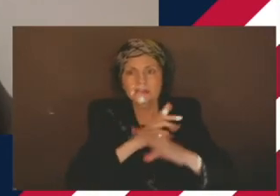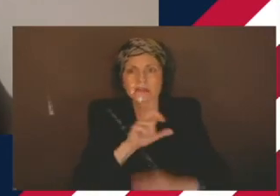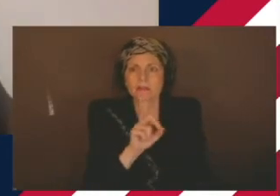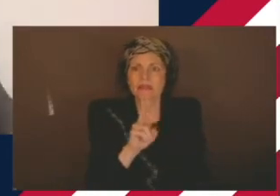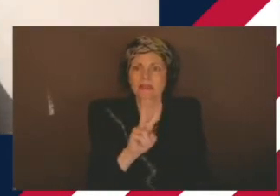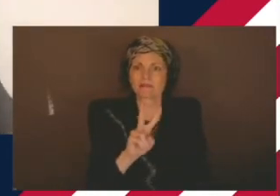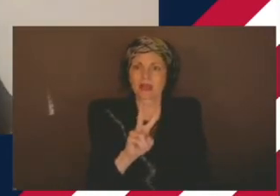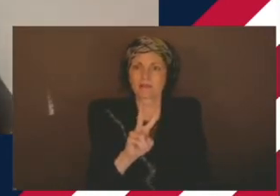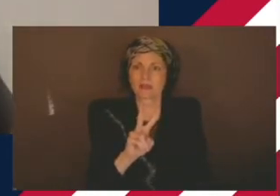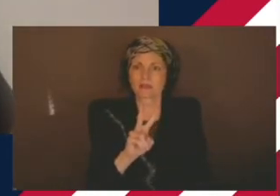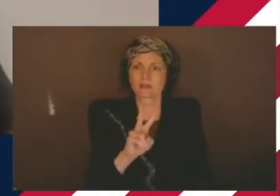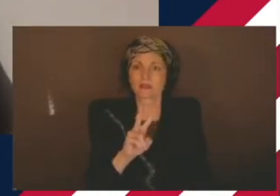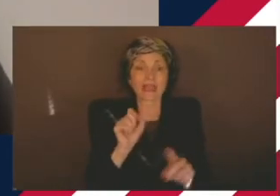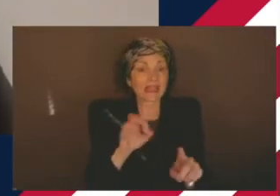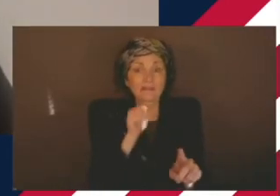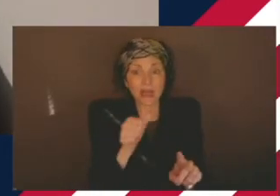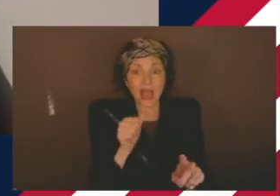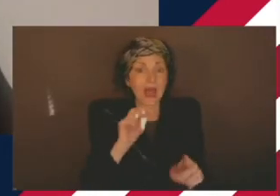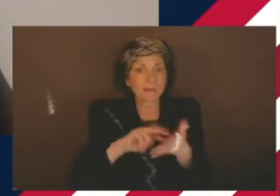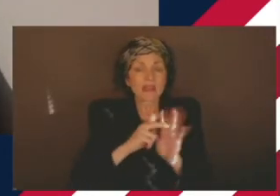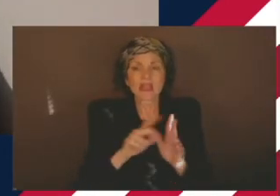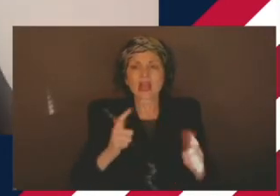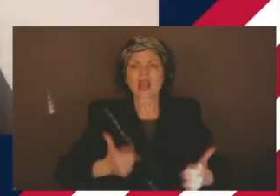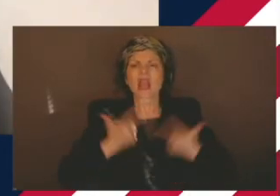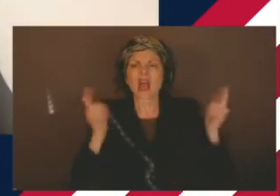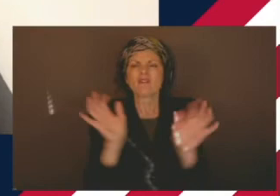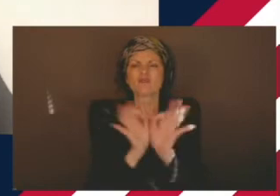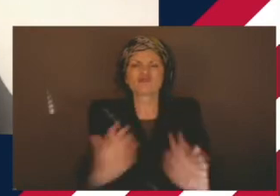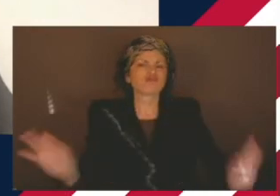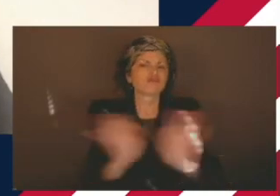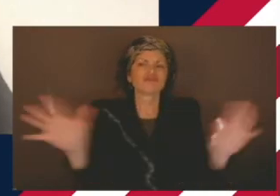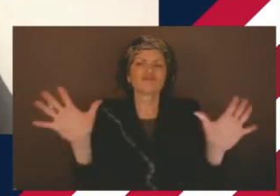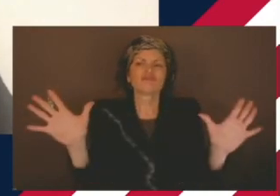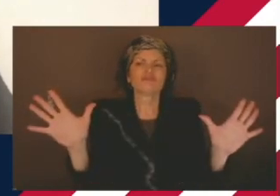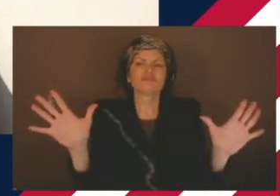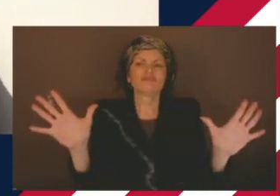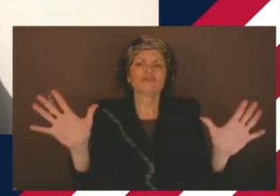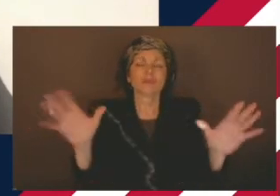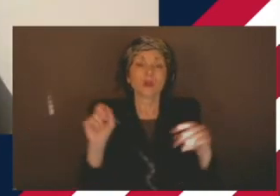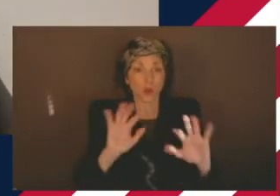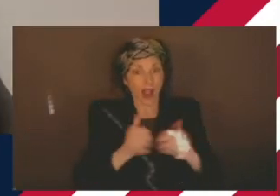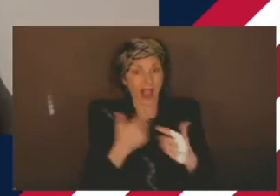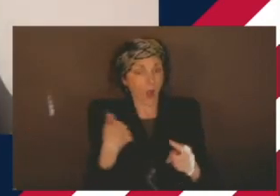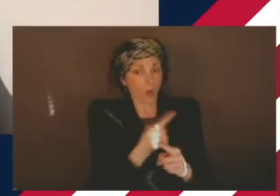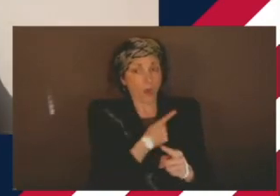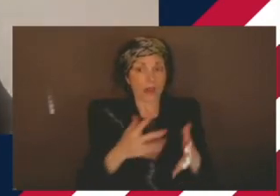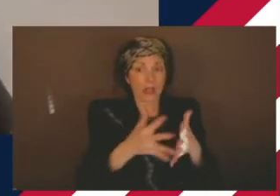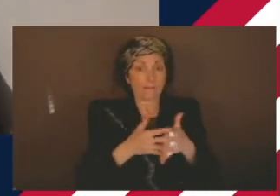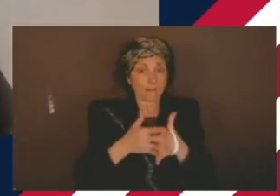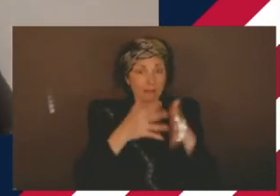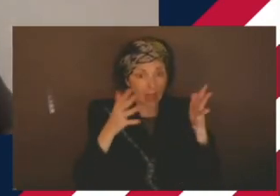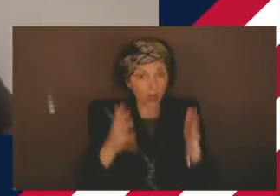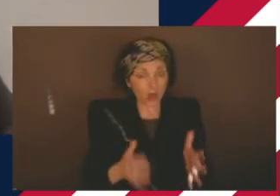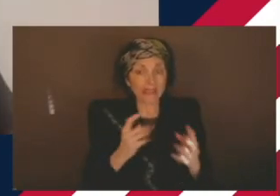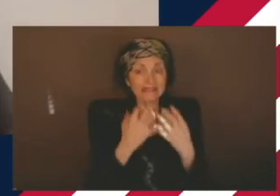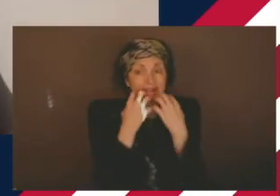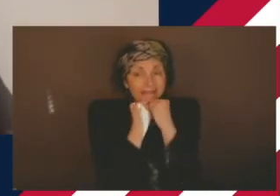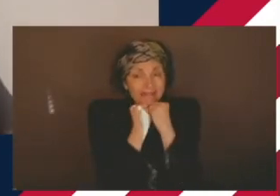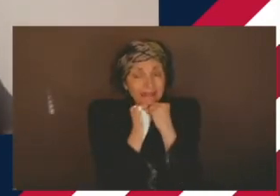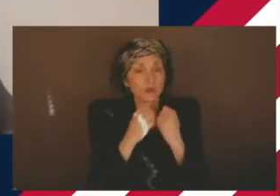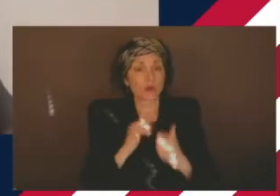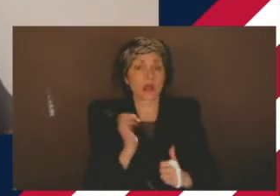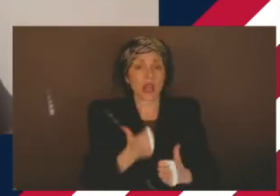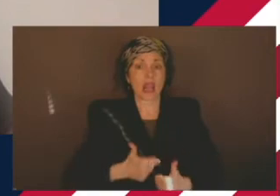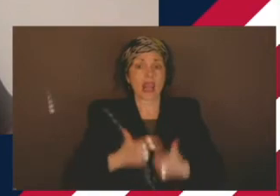life. And if we value life the way that we say that we as Americans say that we value life, then this needs to be at